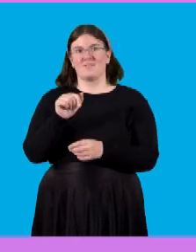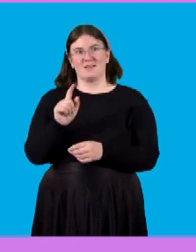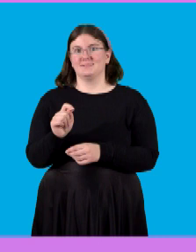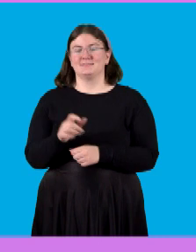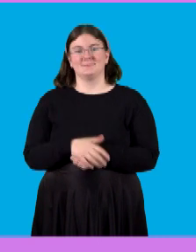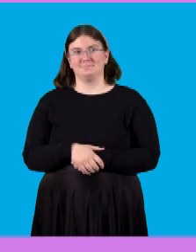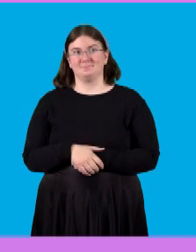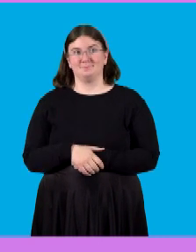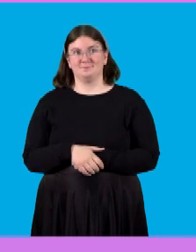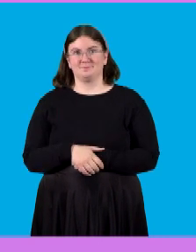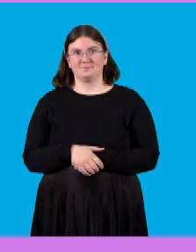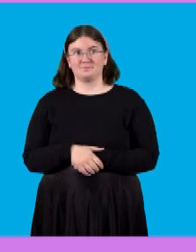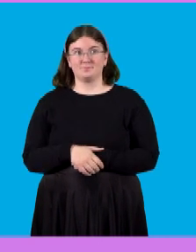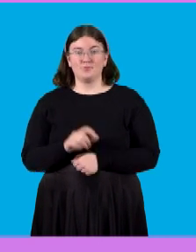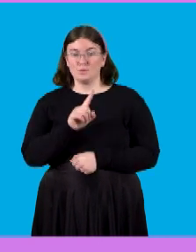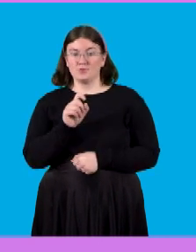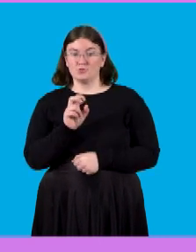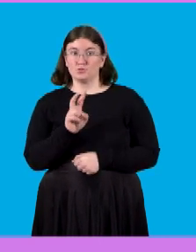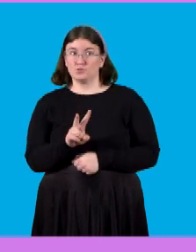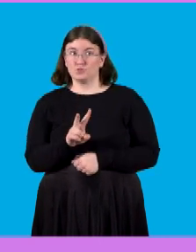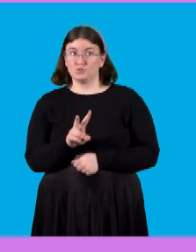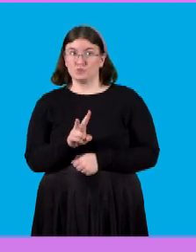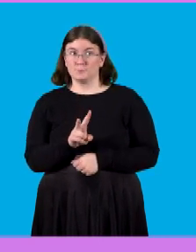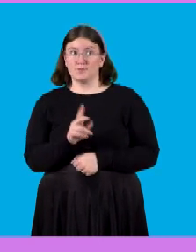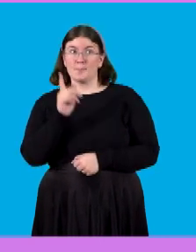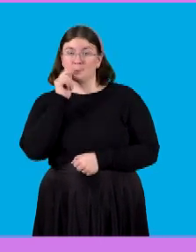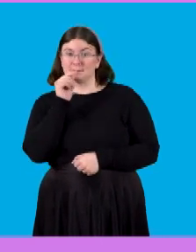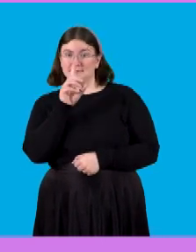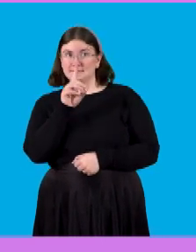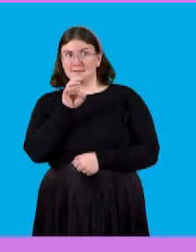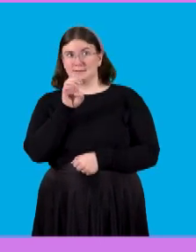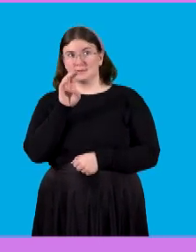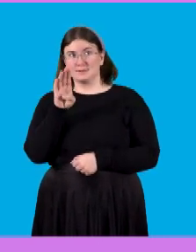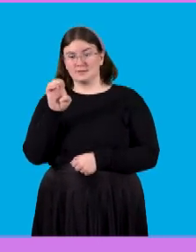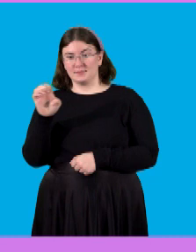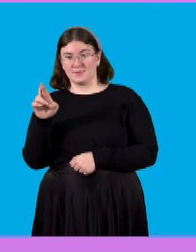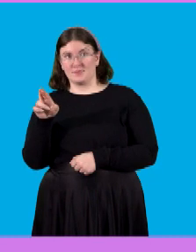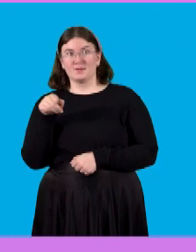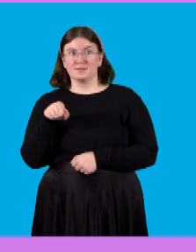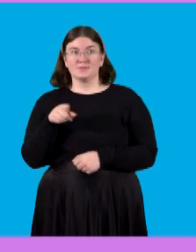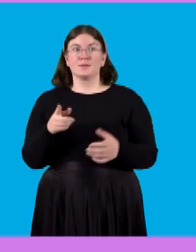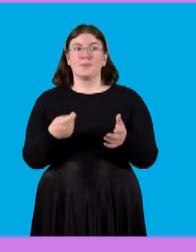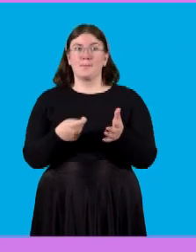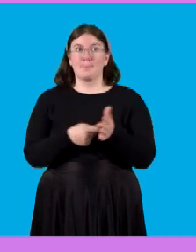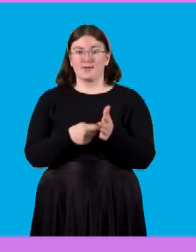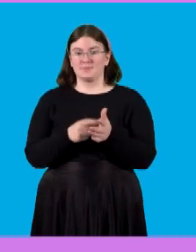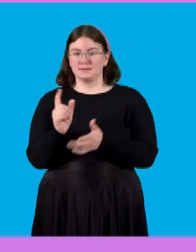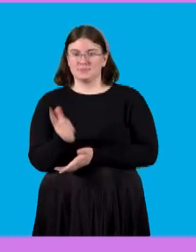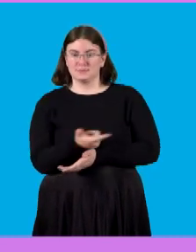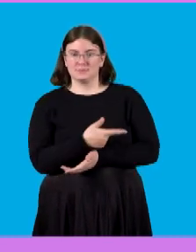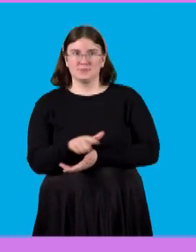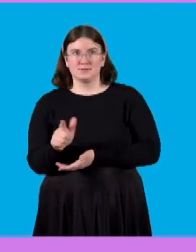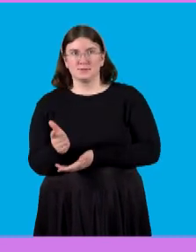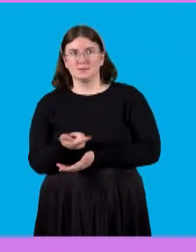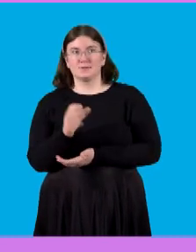Rand each, excluding VAT. So that's per ball and that's excluding VAT. You'd like to buy a